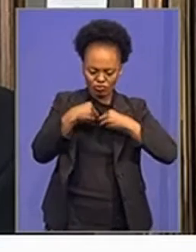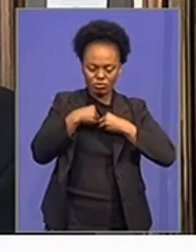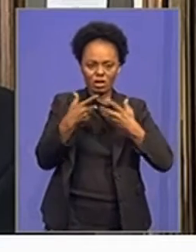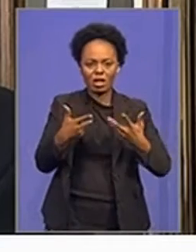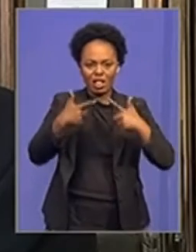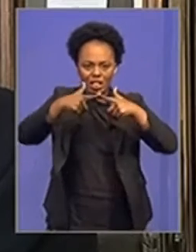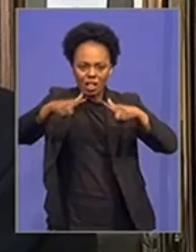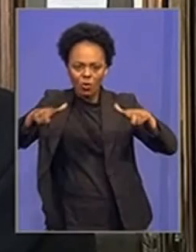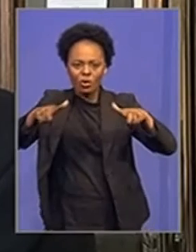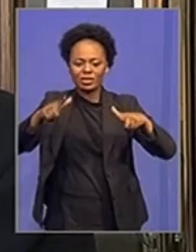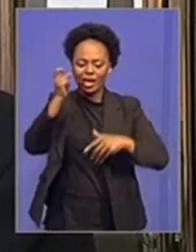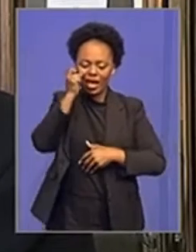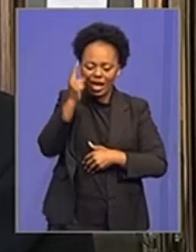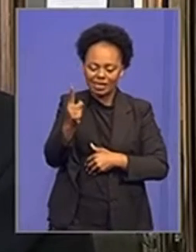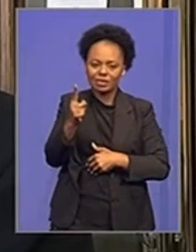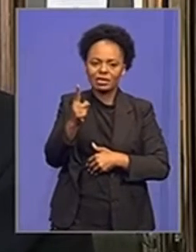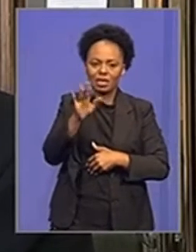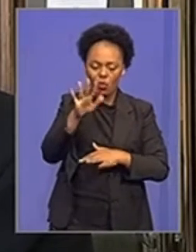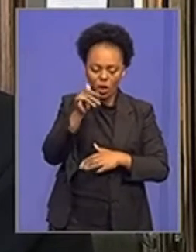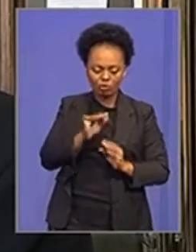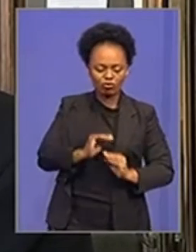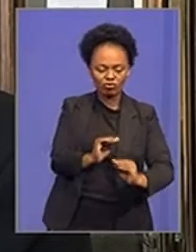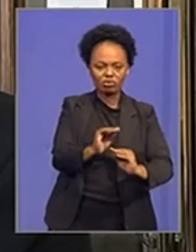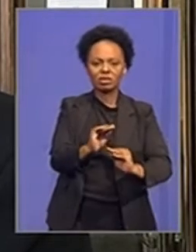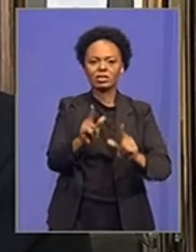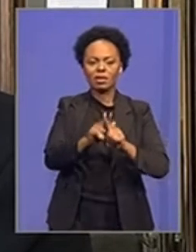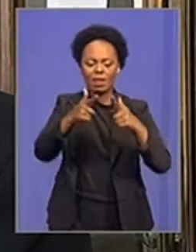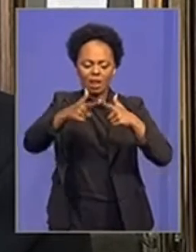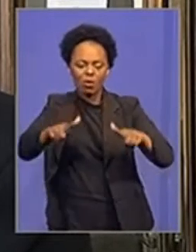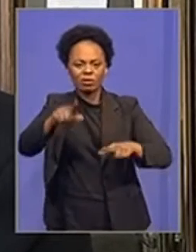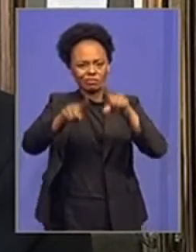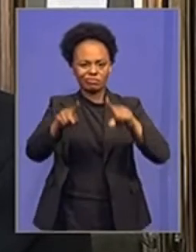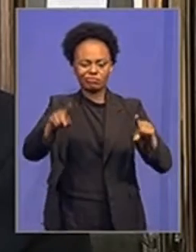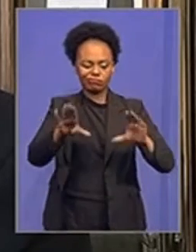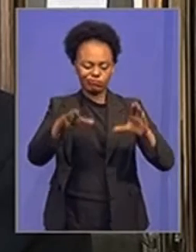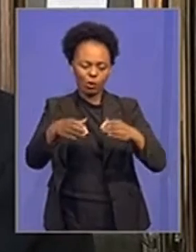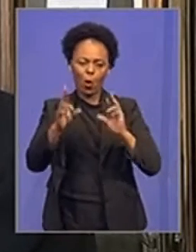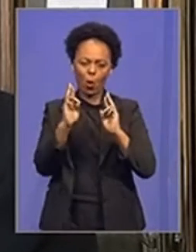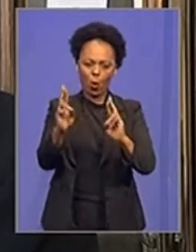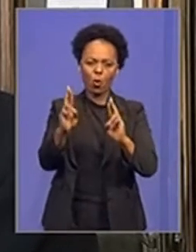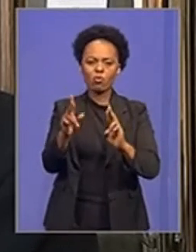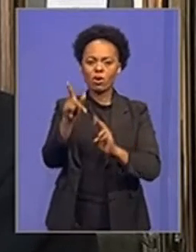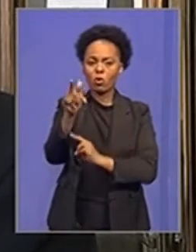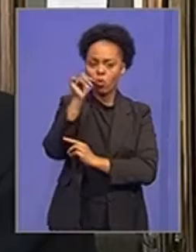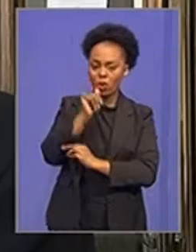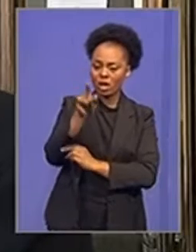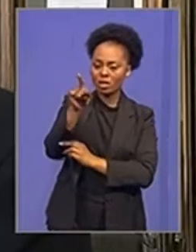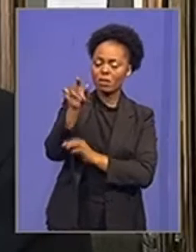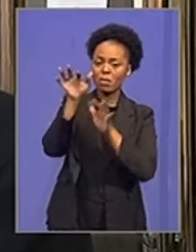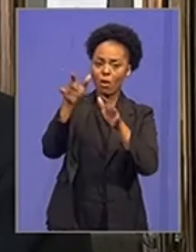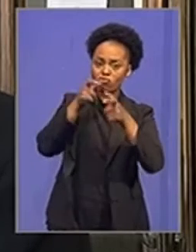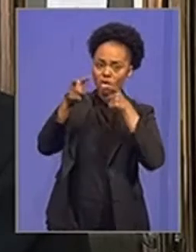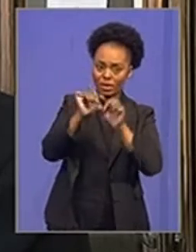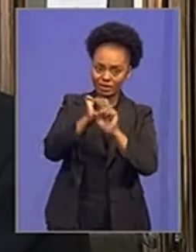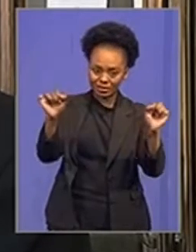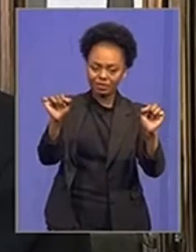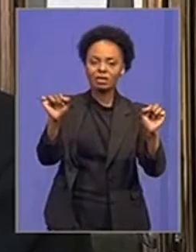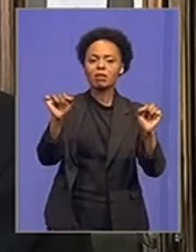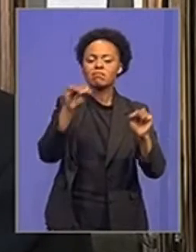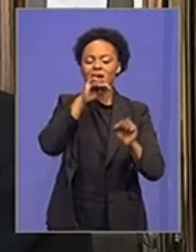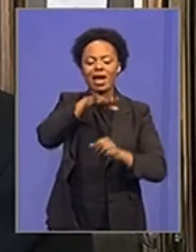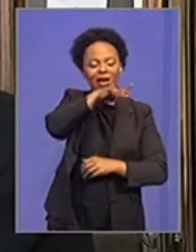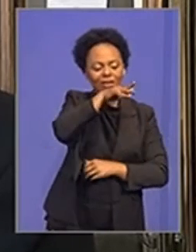read and understood in relation to other languages and other language communities. So we hope that through the public engagement and participation, that indeed the